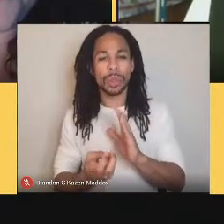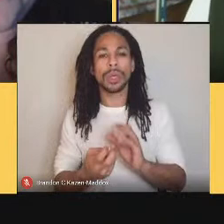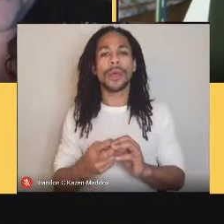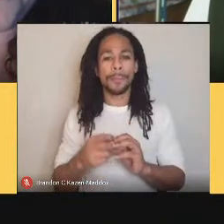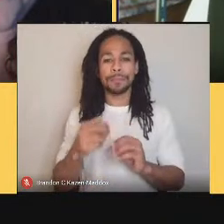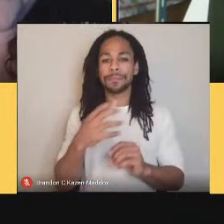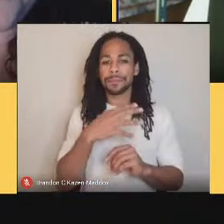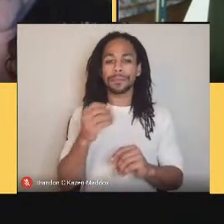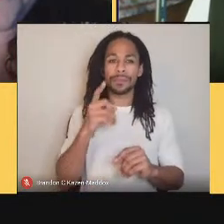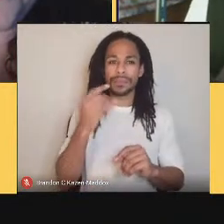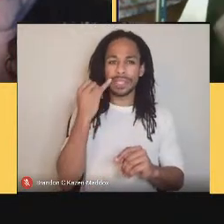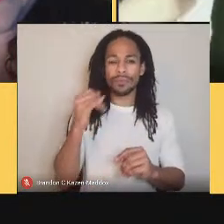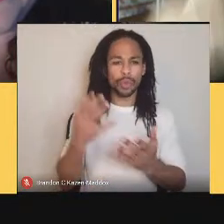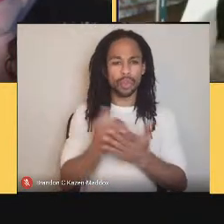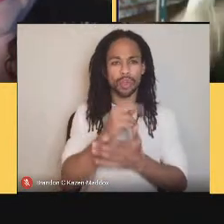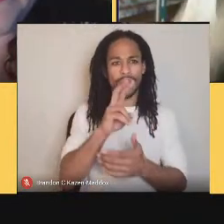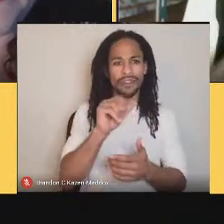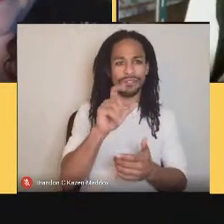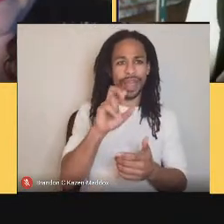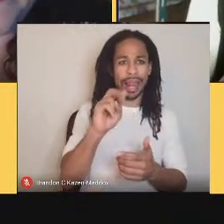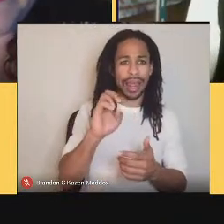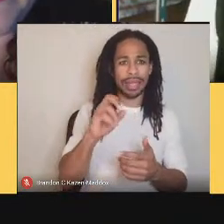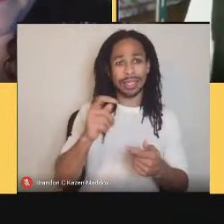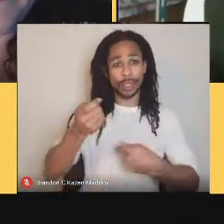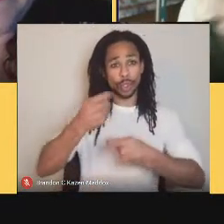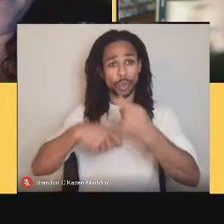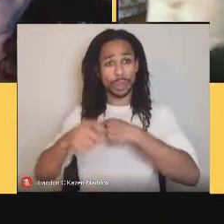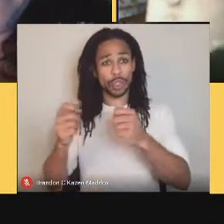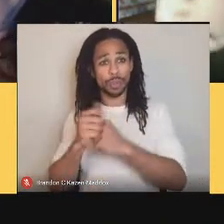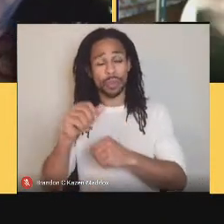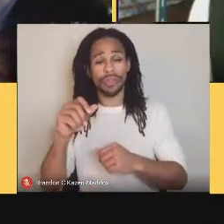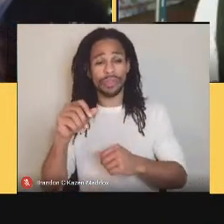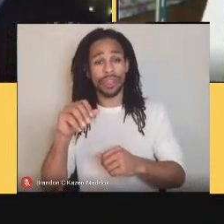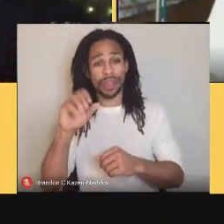Lali, you may be a little confused, or vice versa, right?